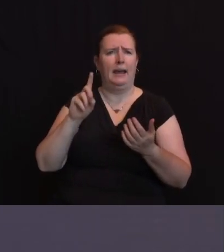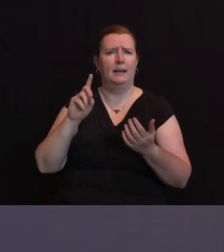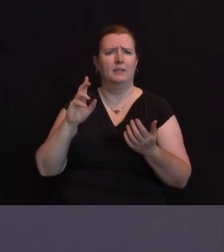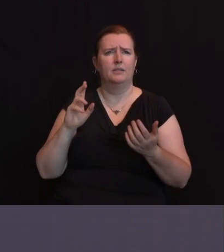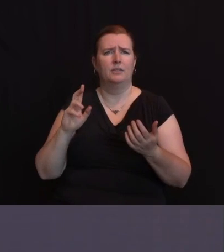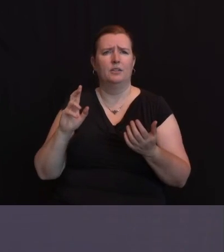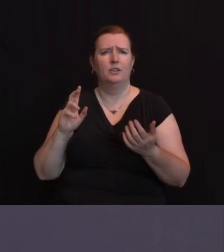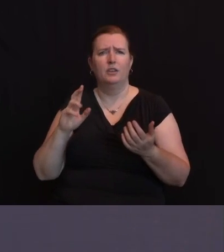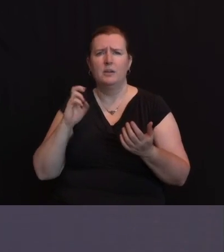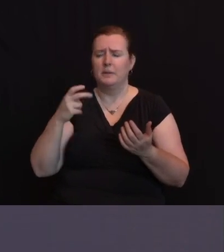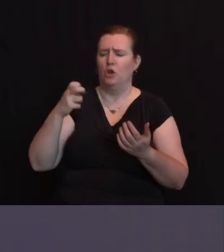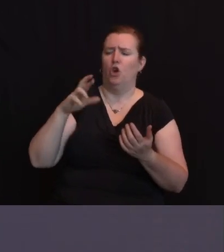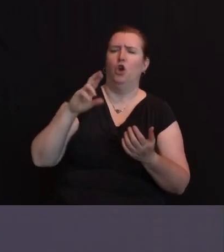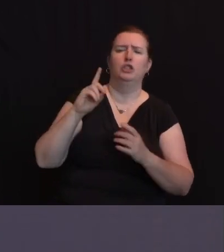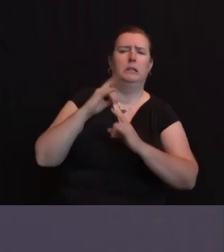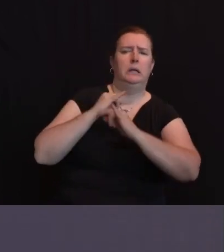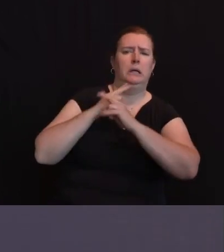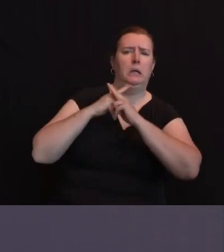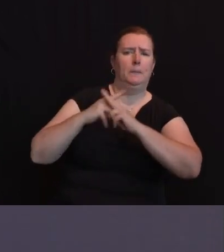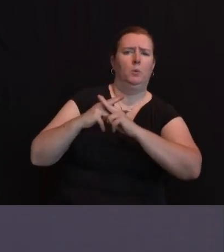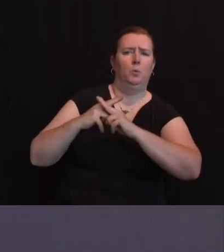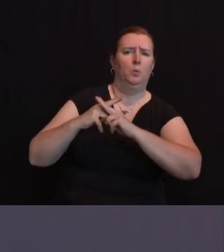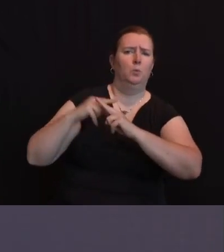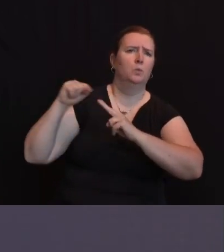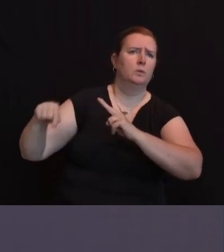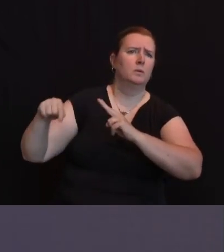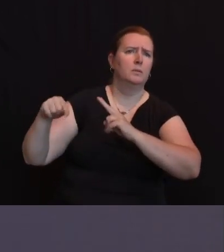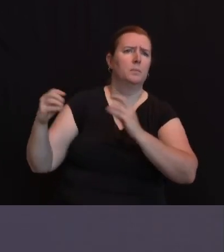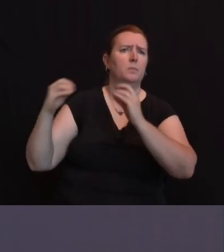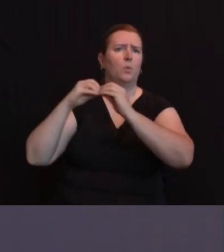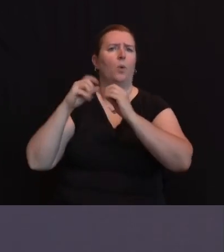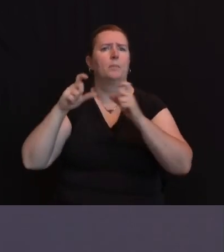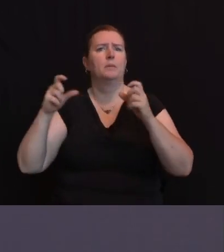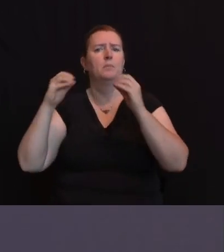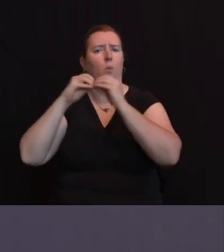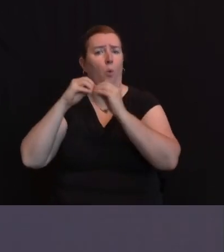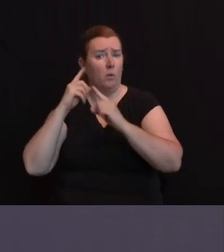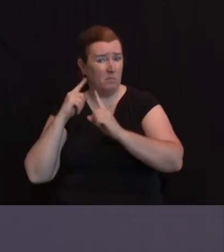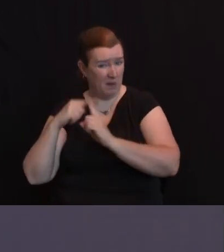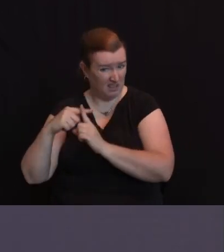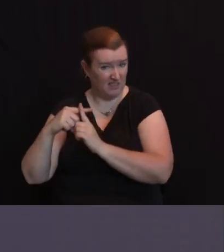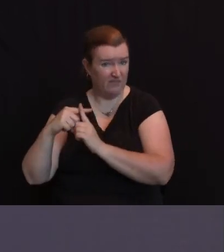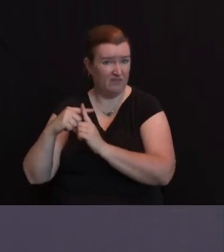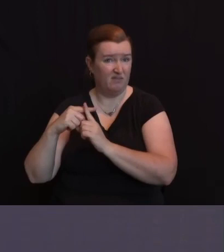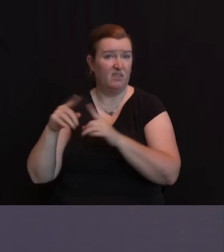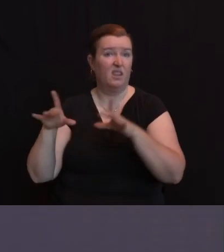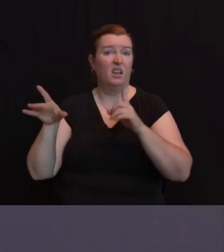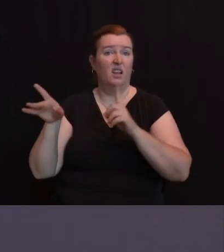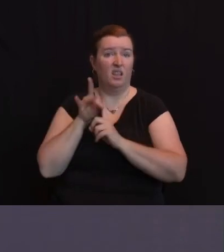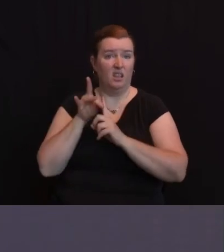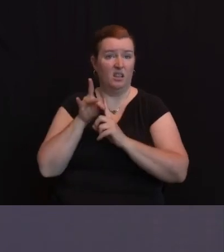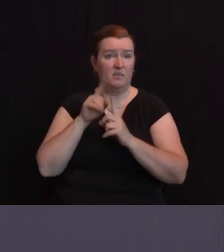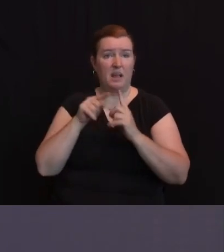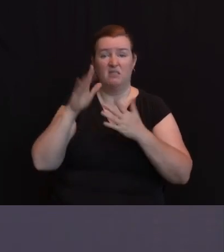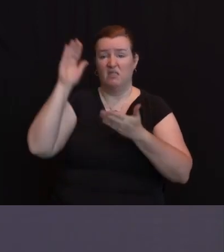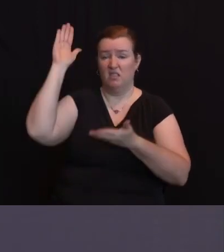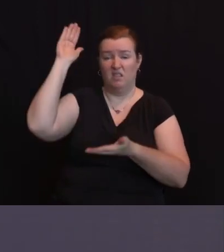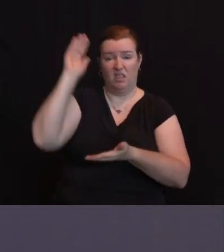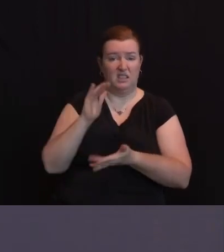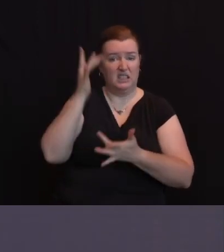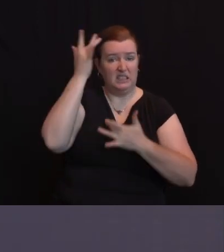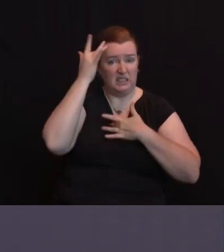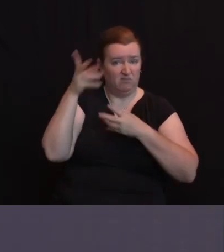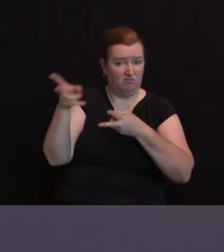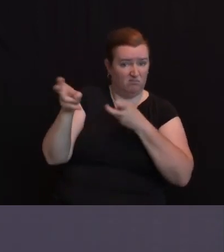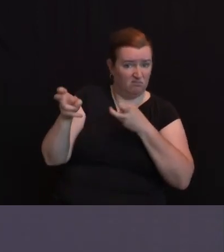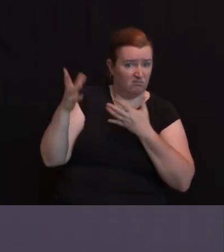more people perhaps becoming positive, but fewer people really getting sick. Is it possible that this is a